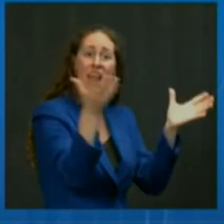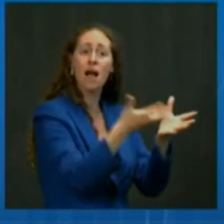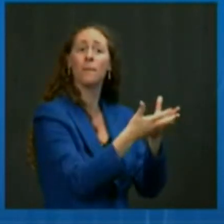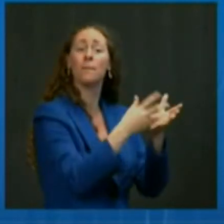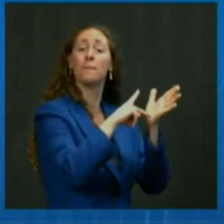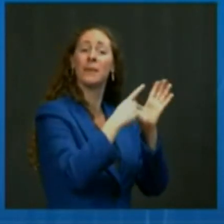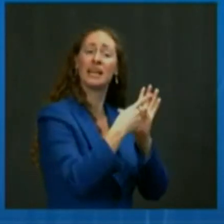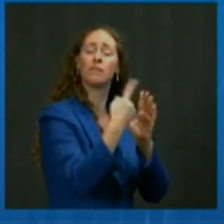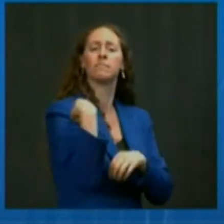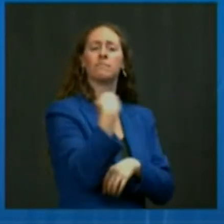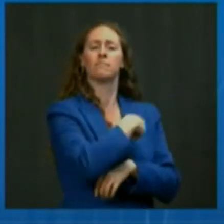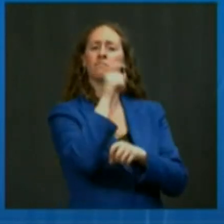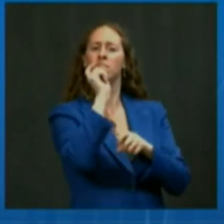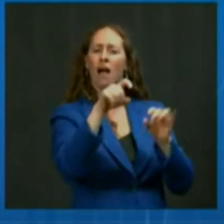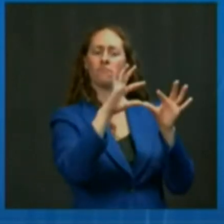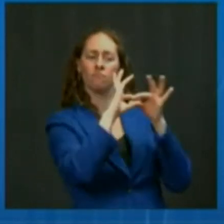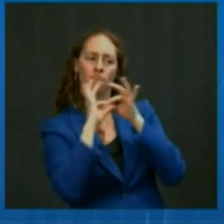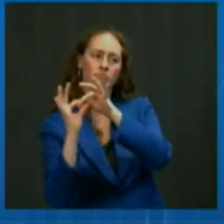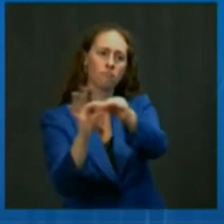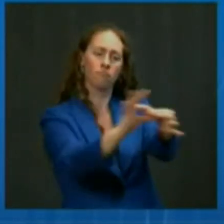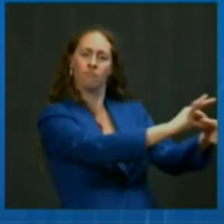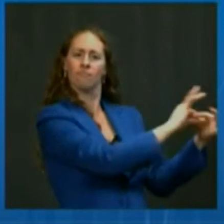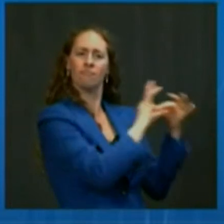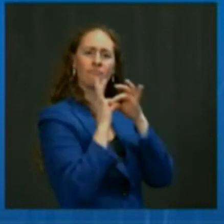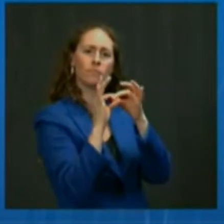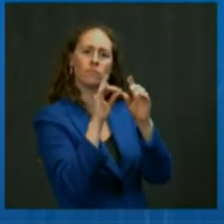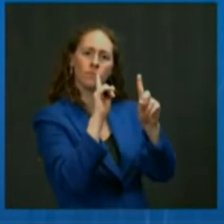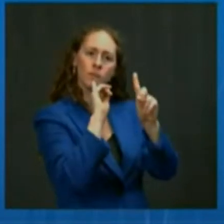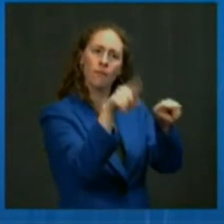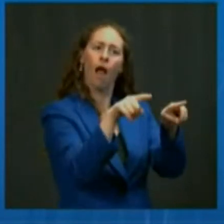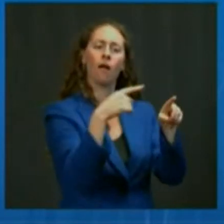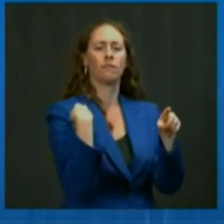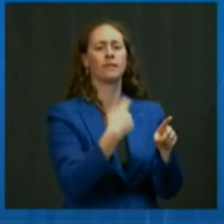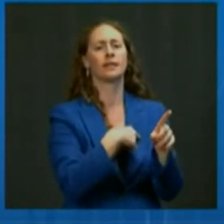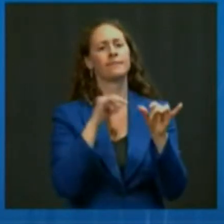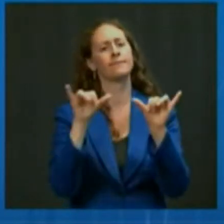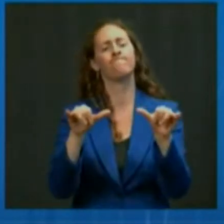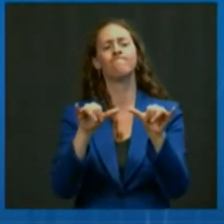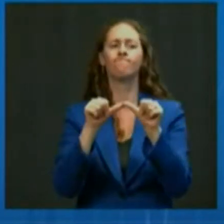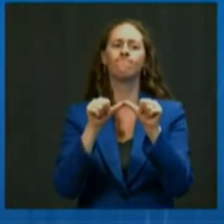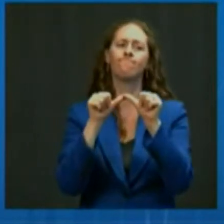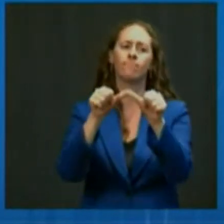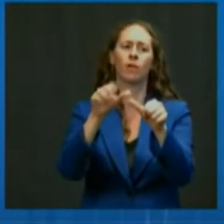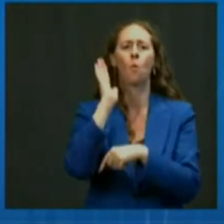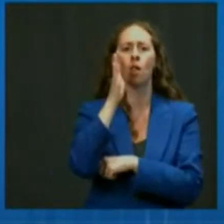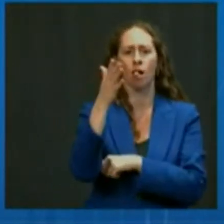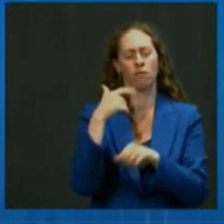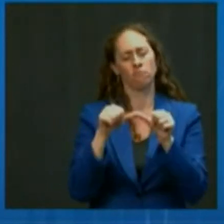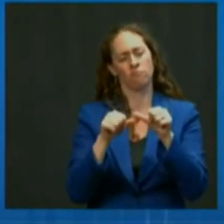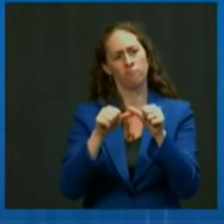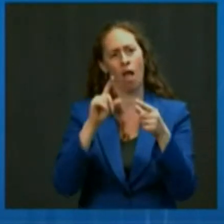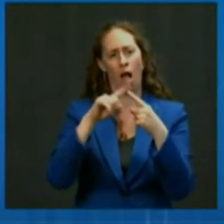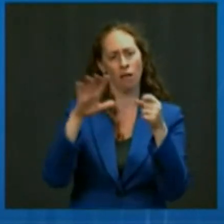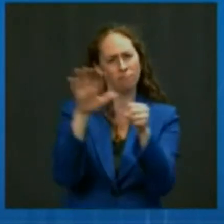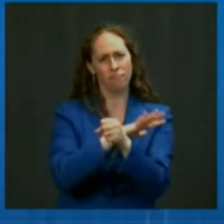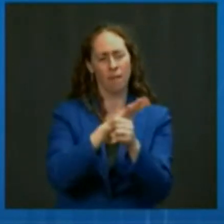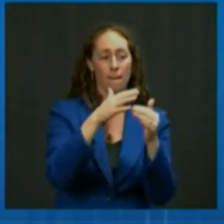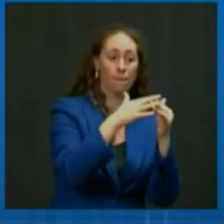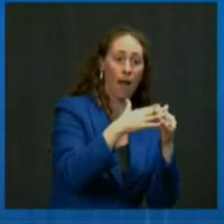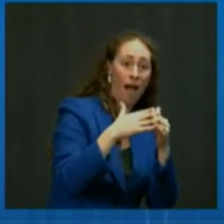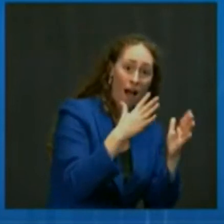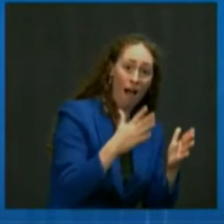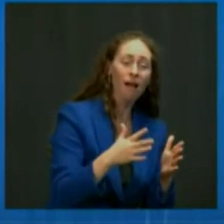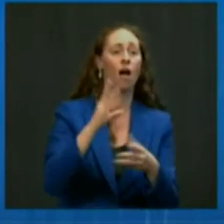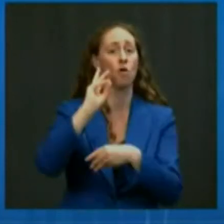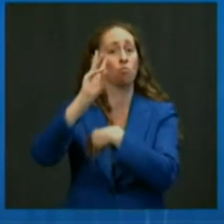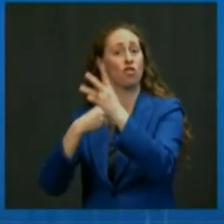until America and the world are vaccinated against COVID-19. I'm speaking to you today as your Surgeon General, but